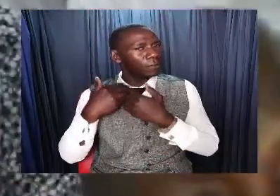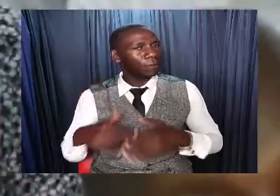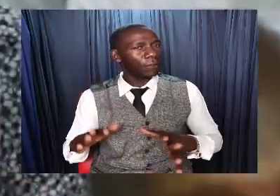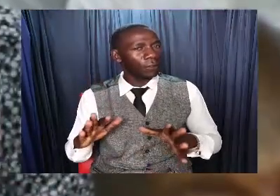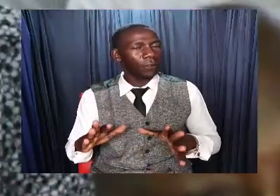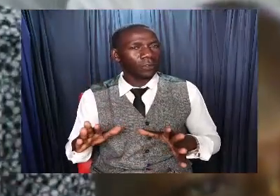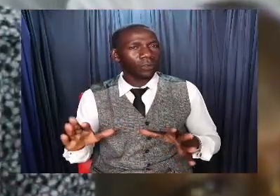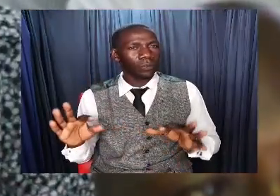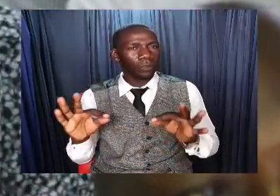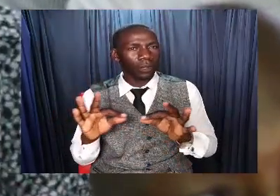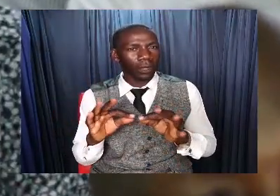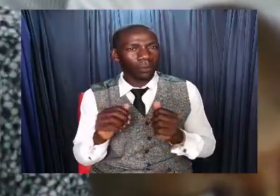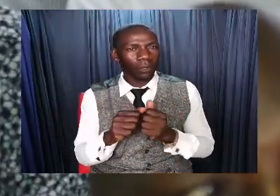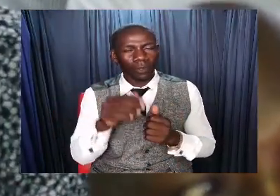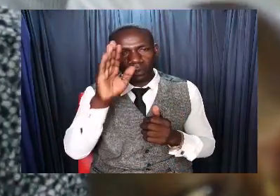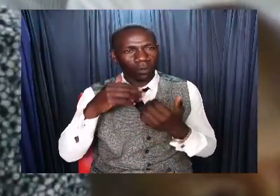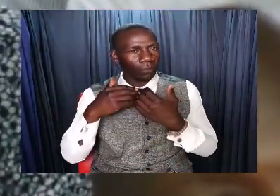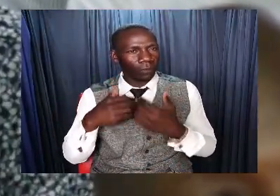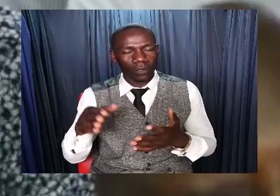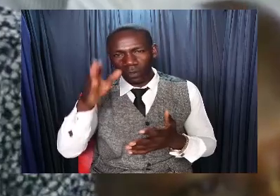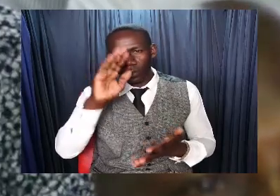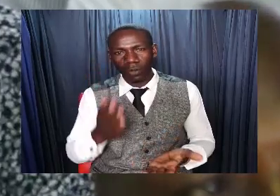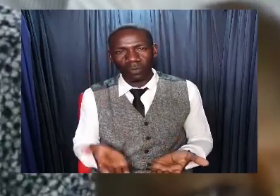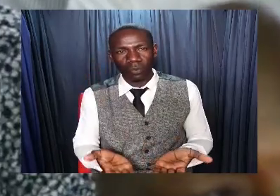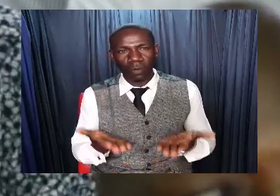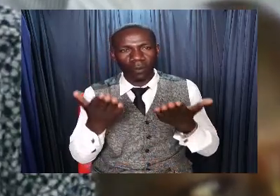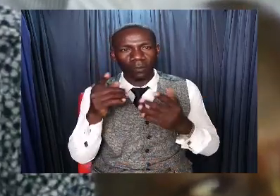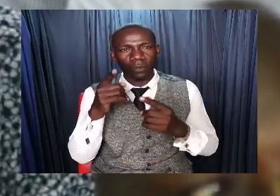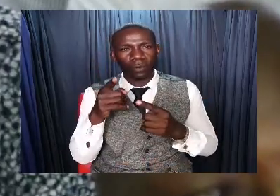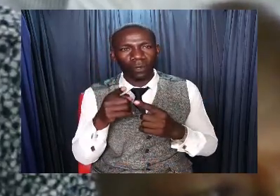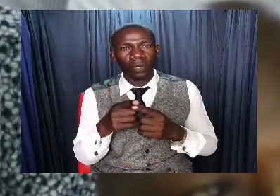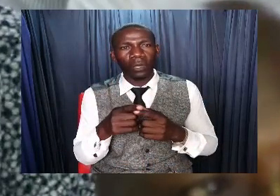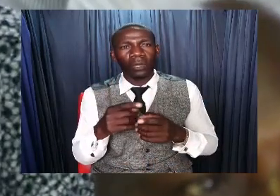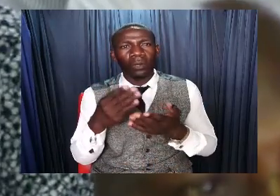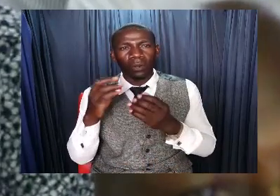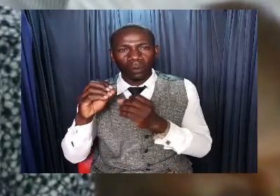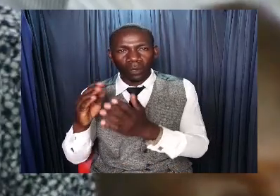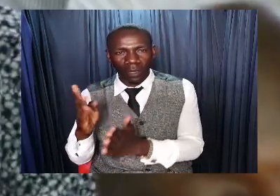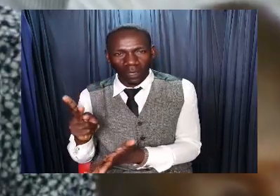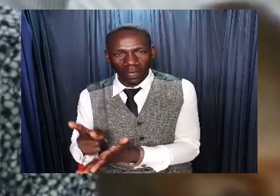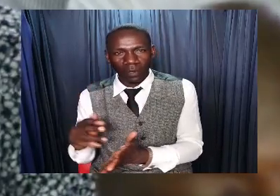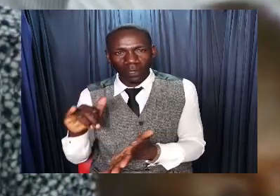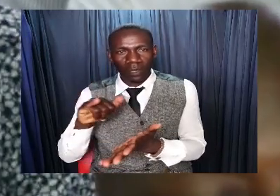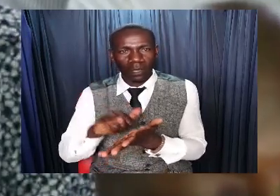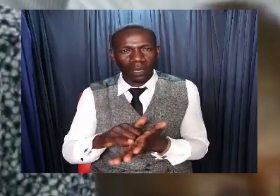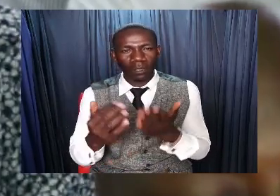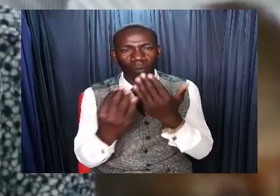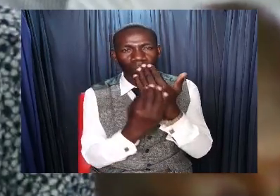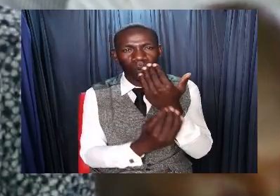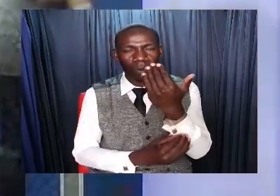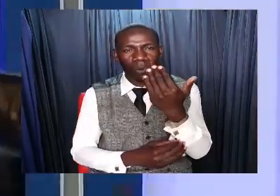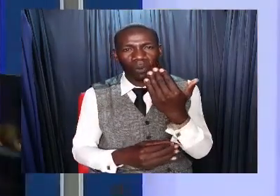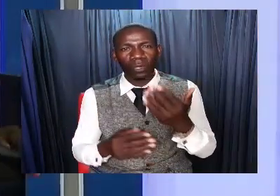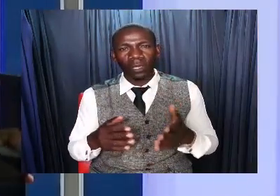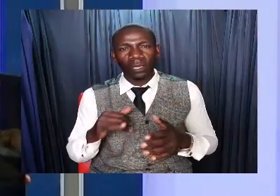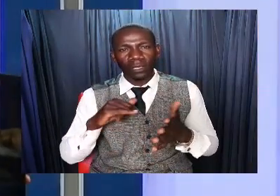na Mungu. You are rejecting to be created. Unakataa mkono wa Mungu ulio hodari. You are rejecting the mighty hand of God. Ndio umekuweka kwa udhaifu ule. That's what has brought you to that. Bado ni mkono wa